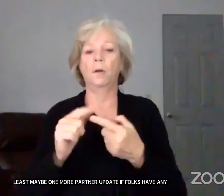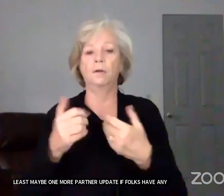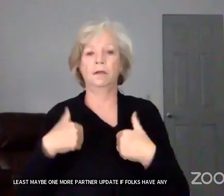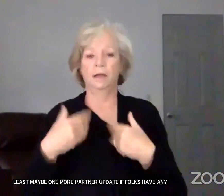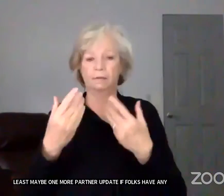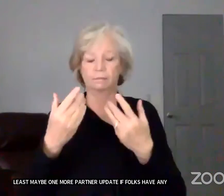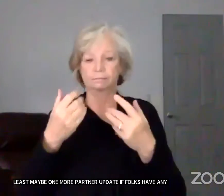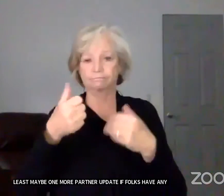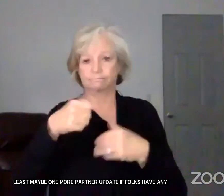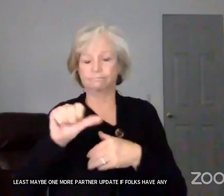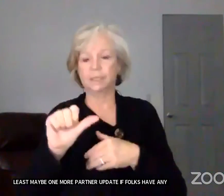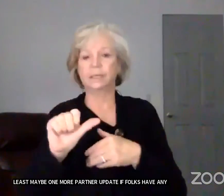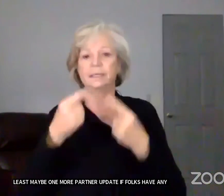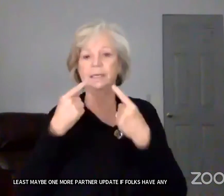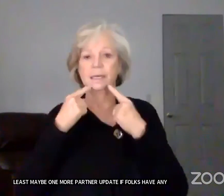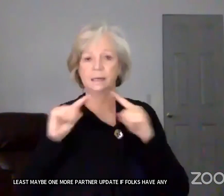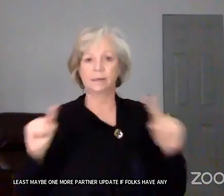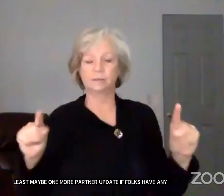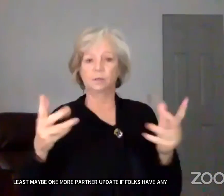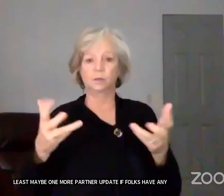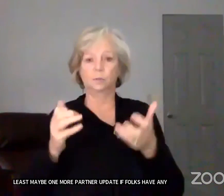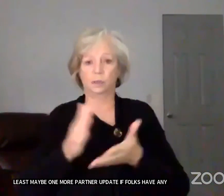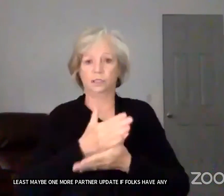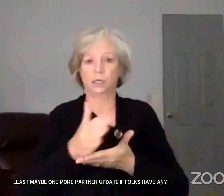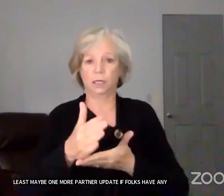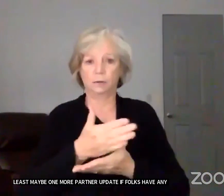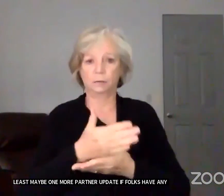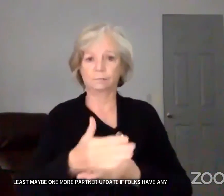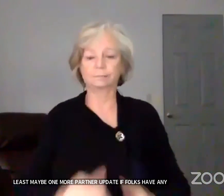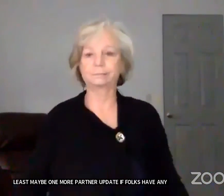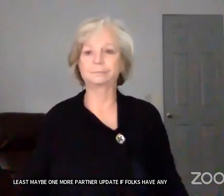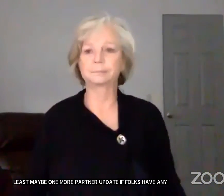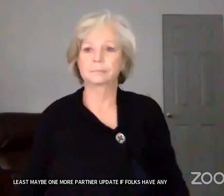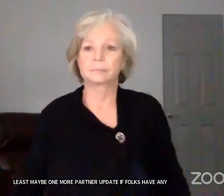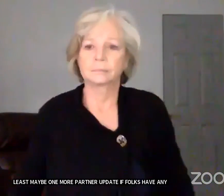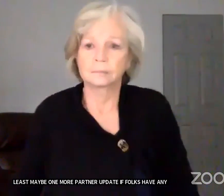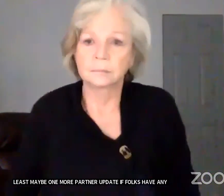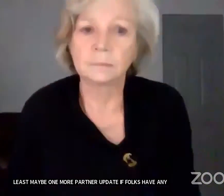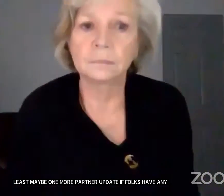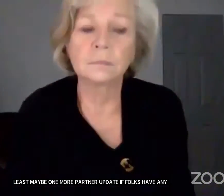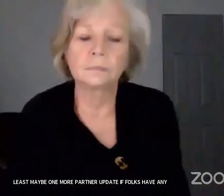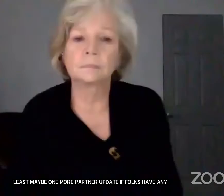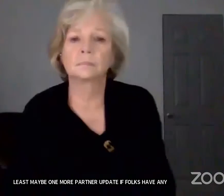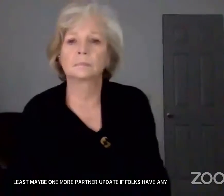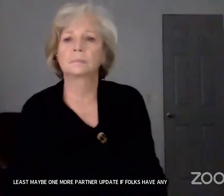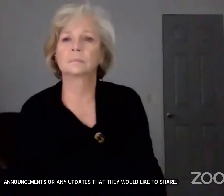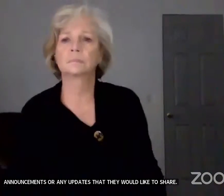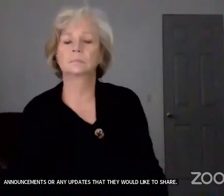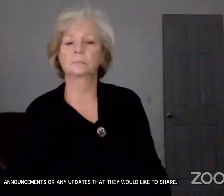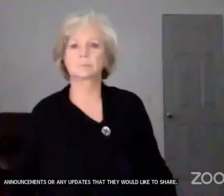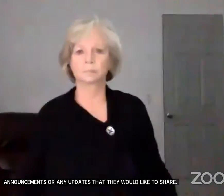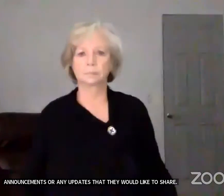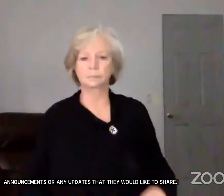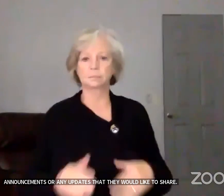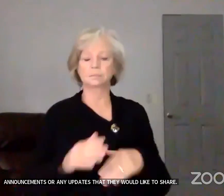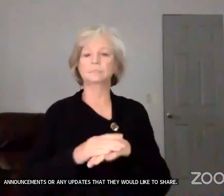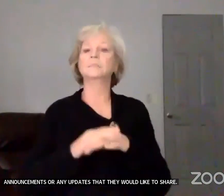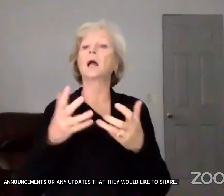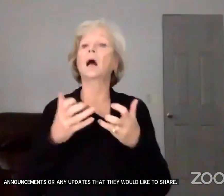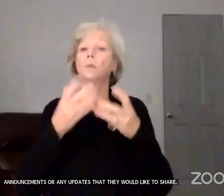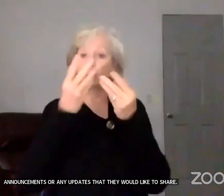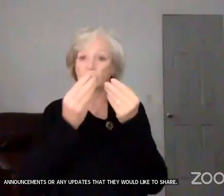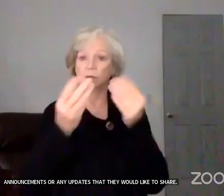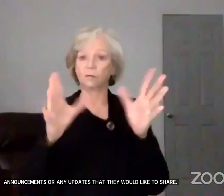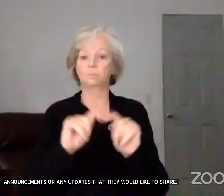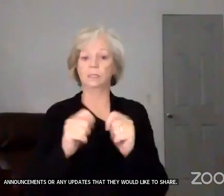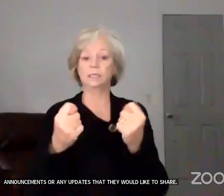share. Aaron Ortiz with La Familia. I just want to let the team know that we're